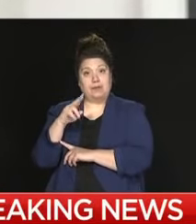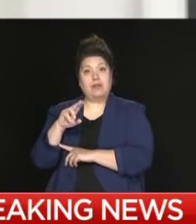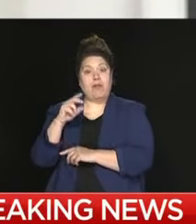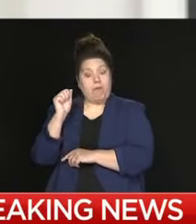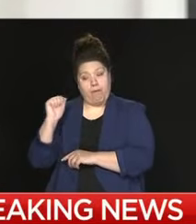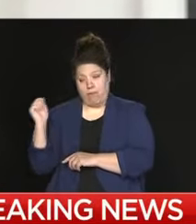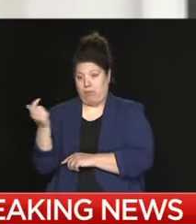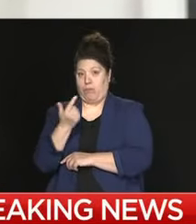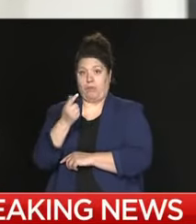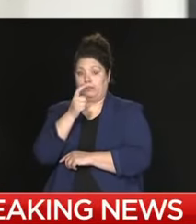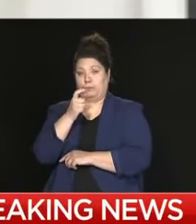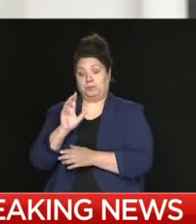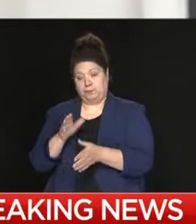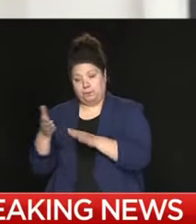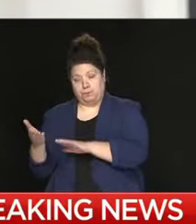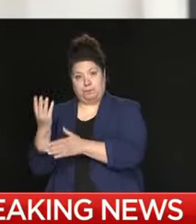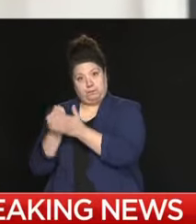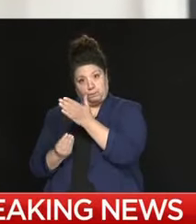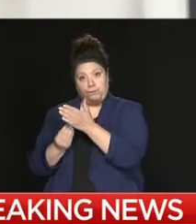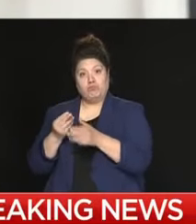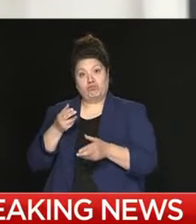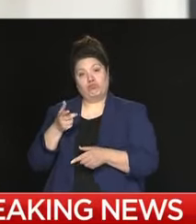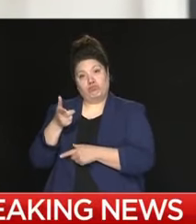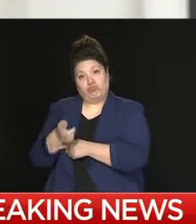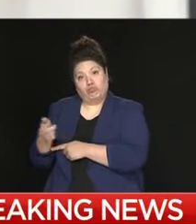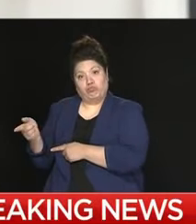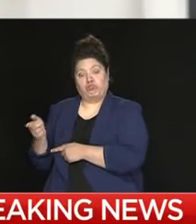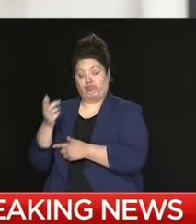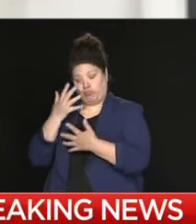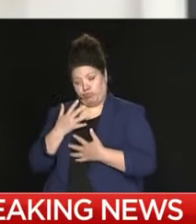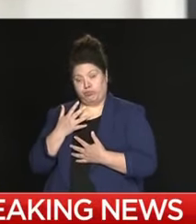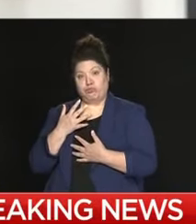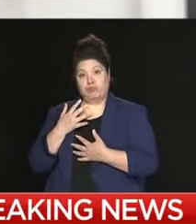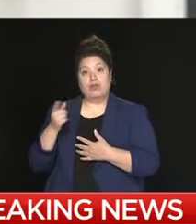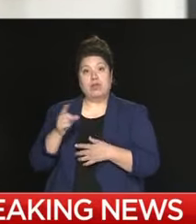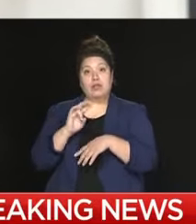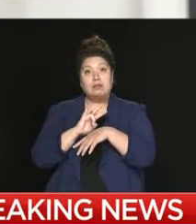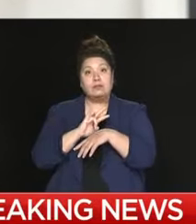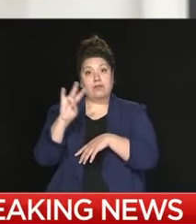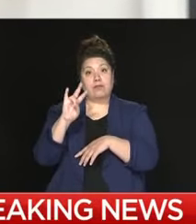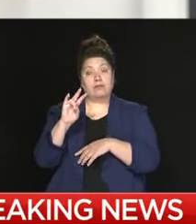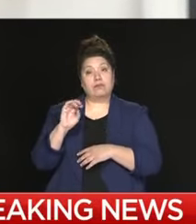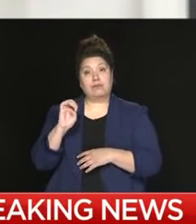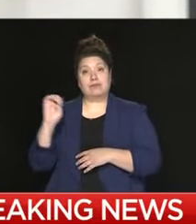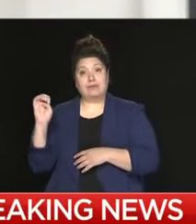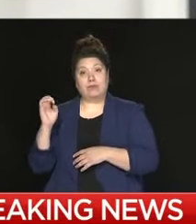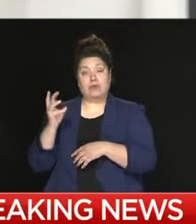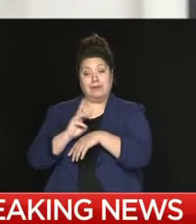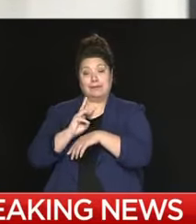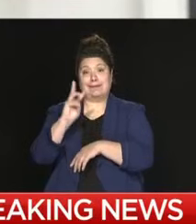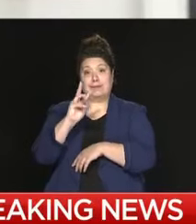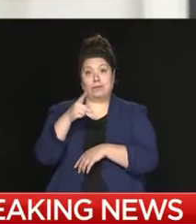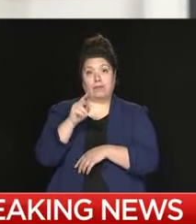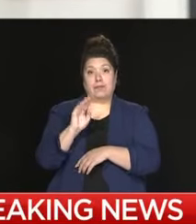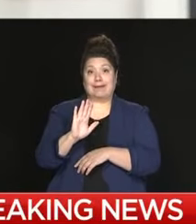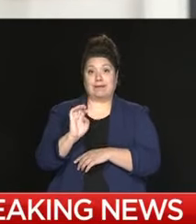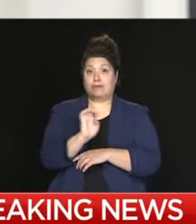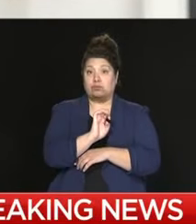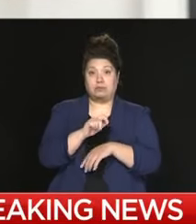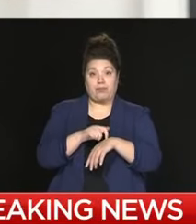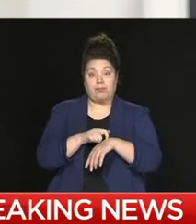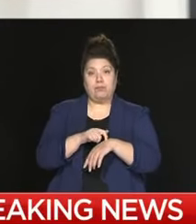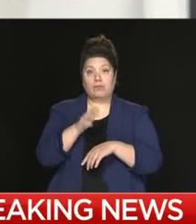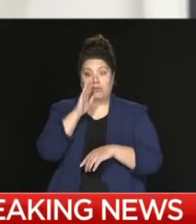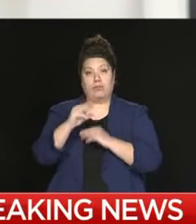Nova Scotia shooting. I also want to remind everyone that at 7 p.m. Atlantic or 6 p.m. Eastern, a virtual